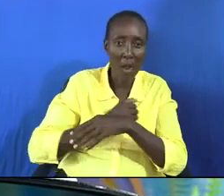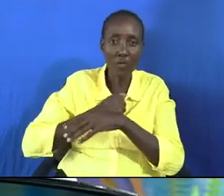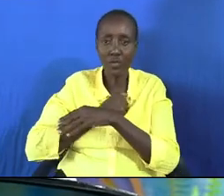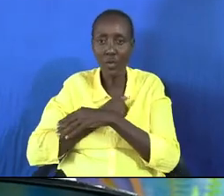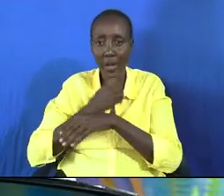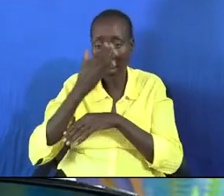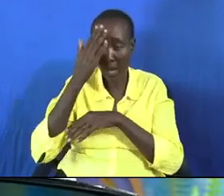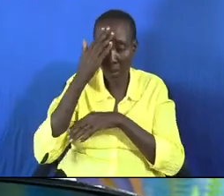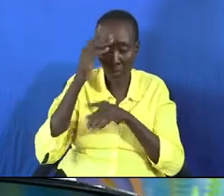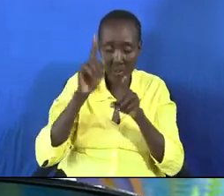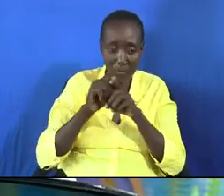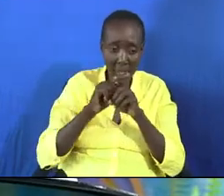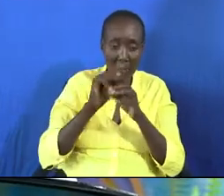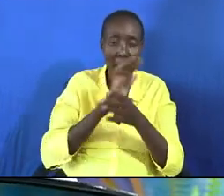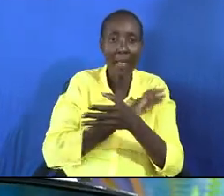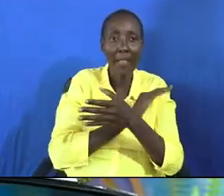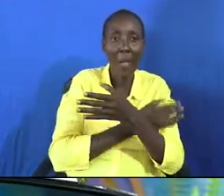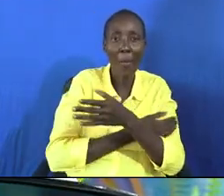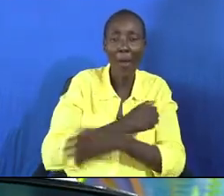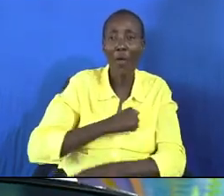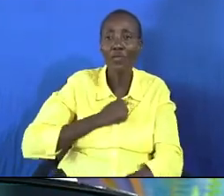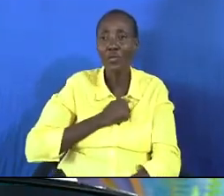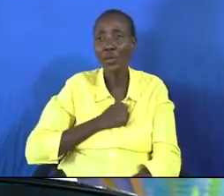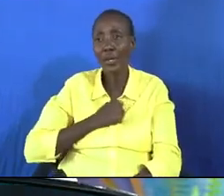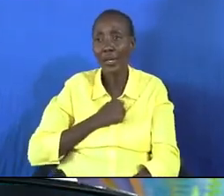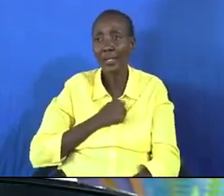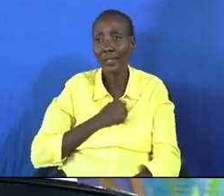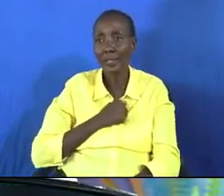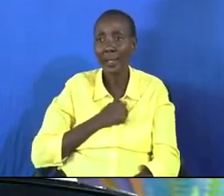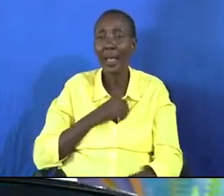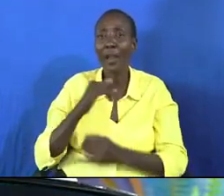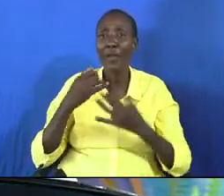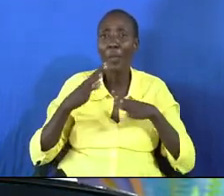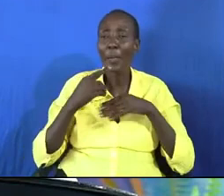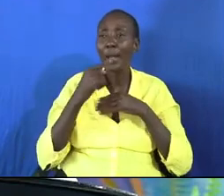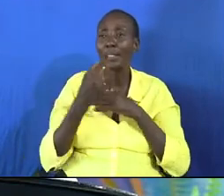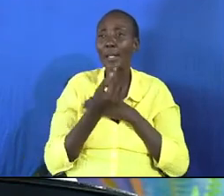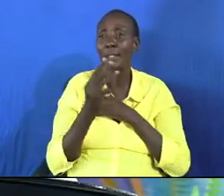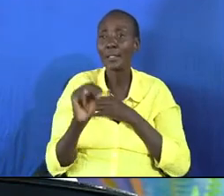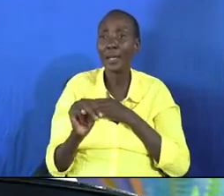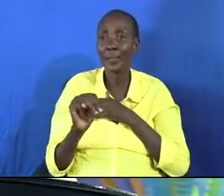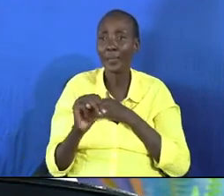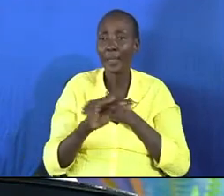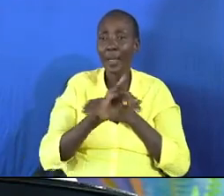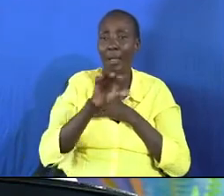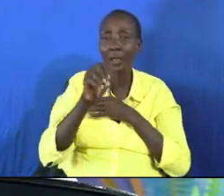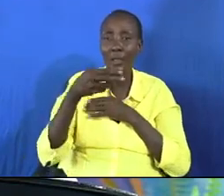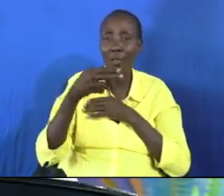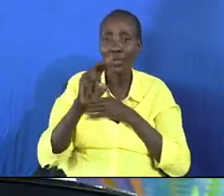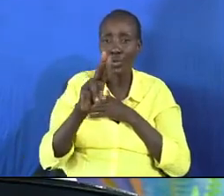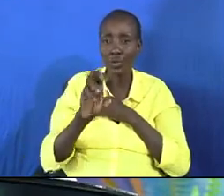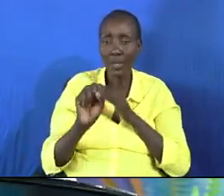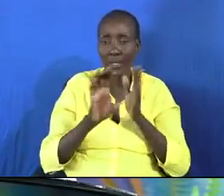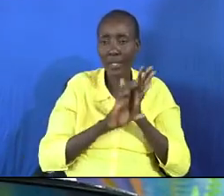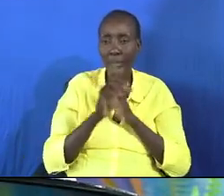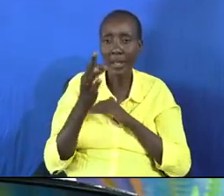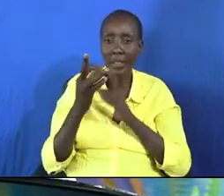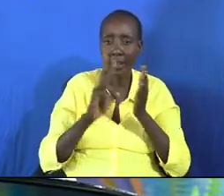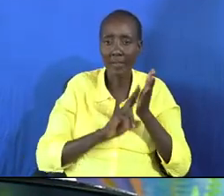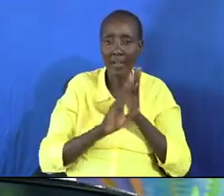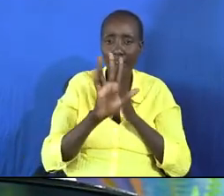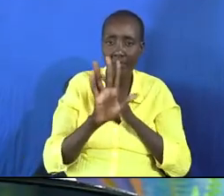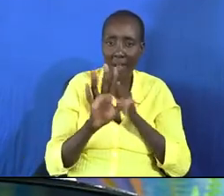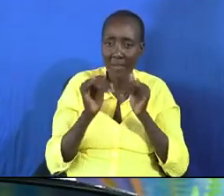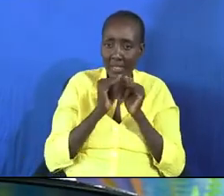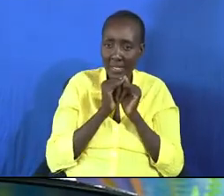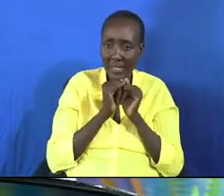the power of repentance. He calls people and he tells them, that's Joshua 3 verse 5,